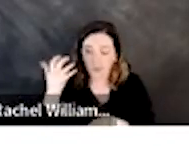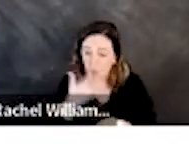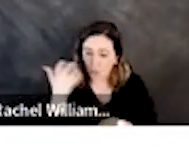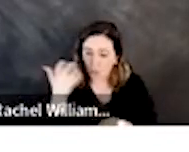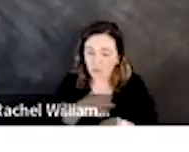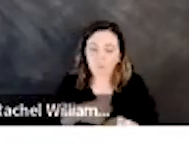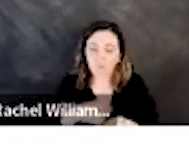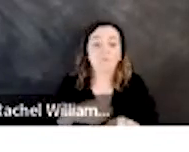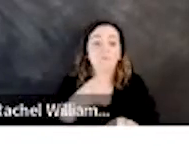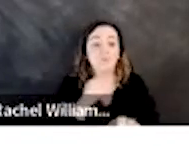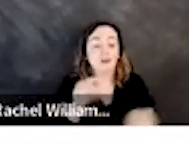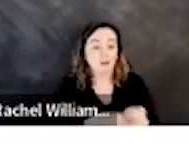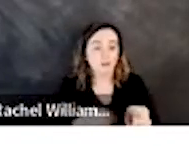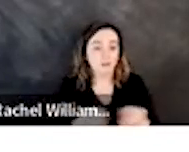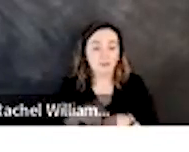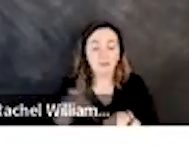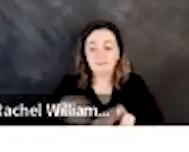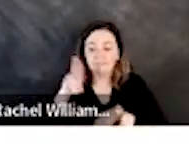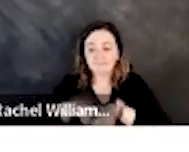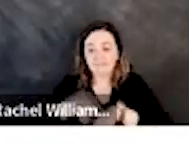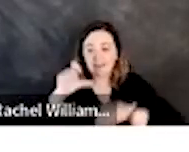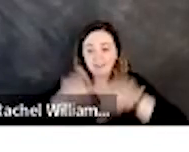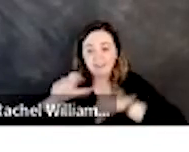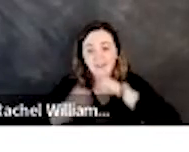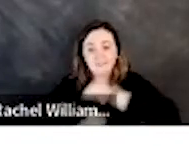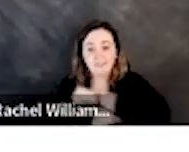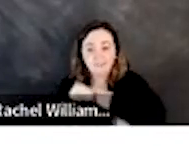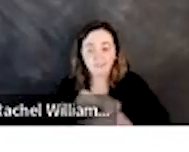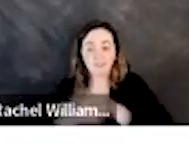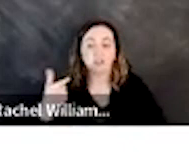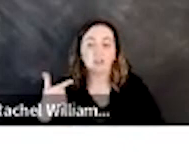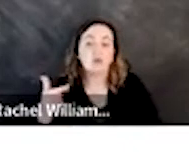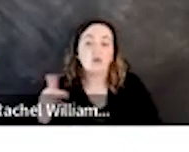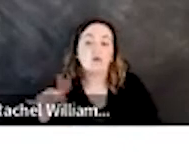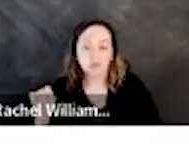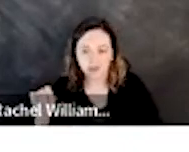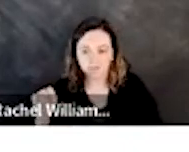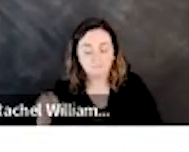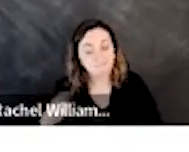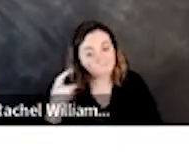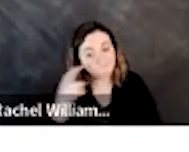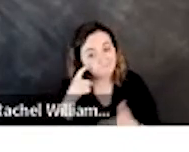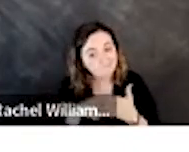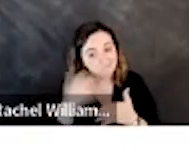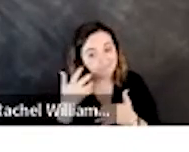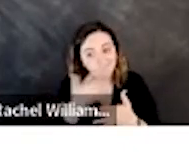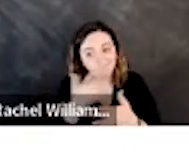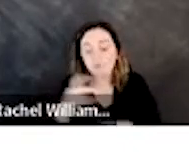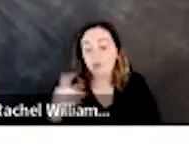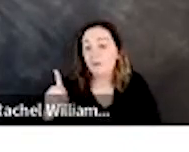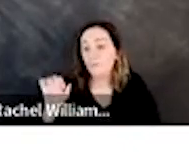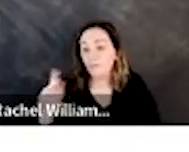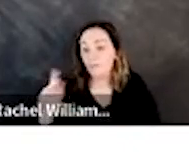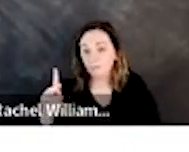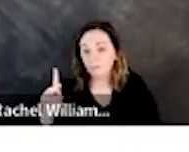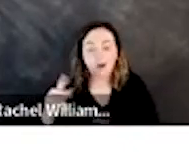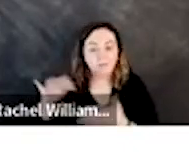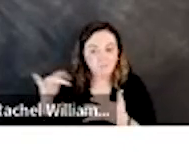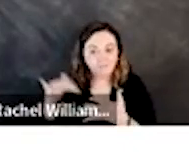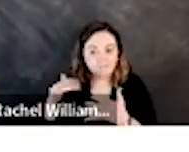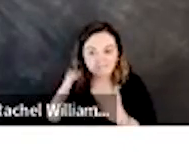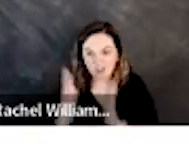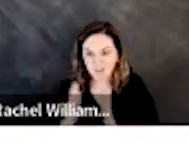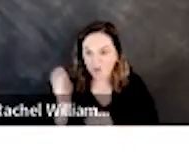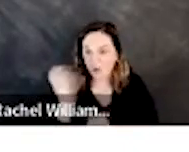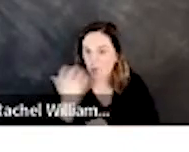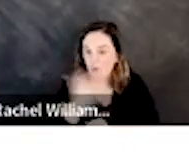well as National Science Foundation grants. As you can tell, Park Scholars are motivated,